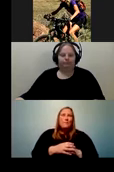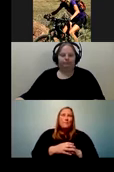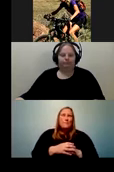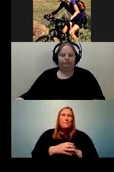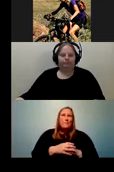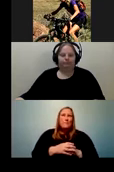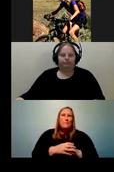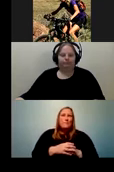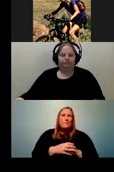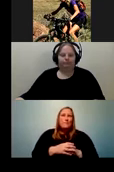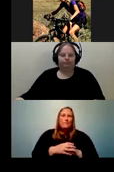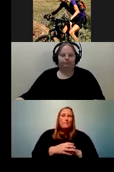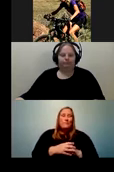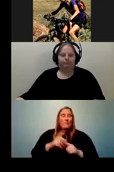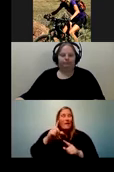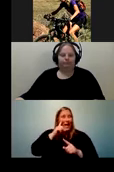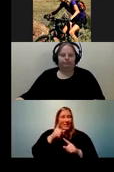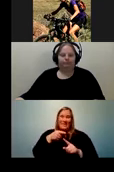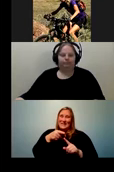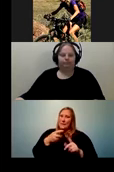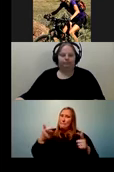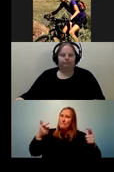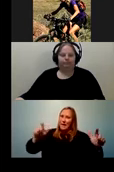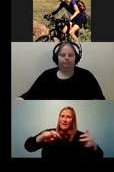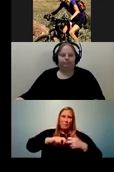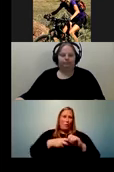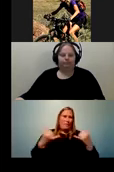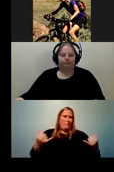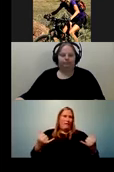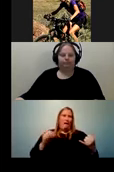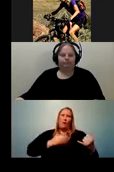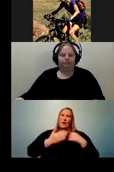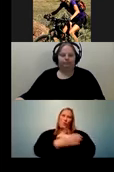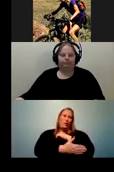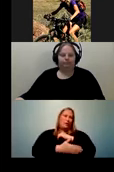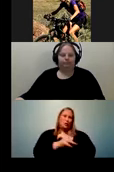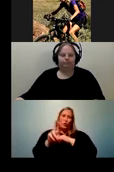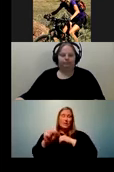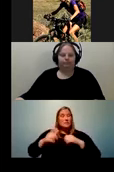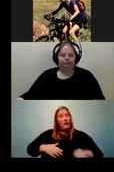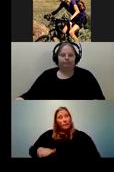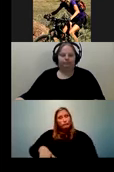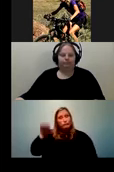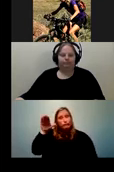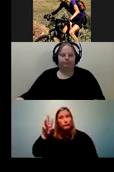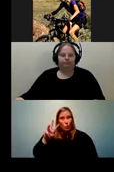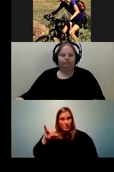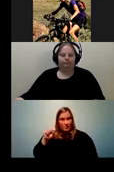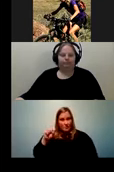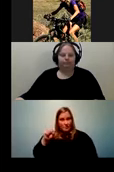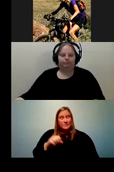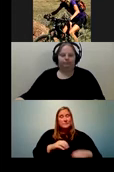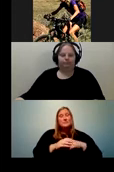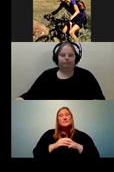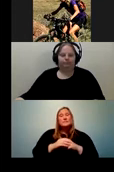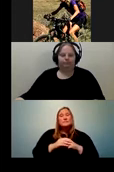I think this is one of the things that is really problematic in our country right now. You know, I grew up in Wisconsin and